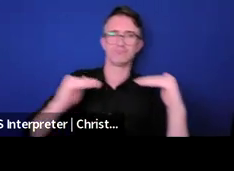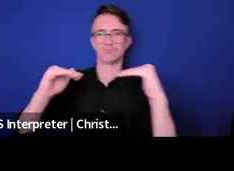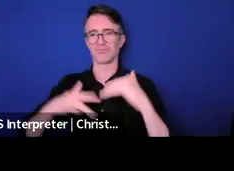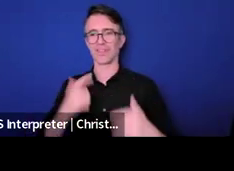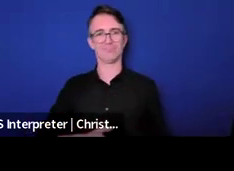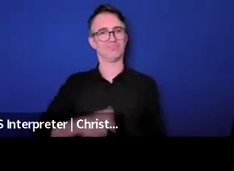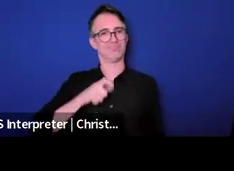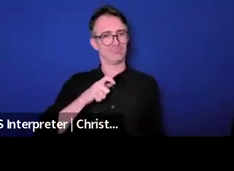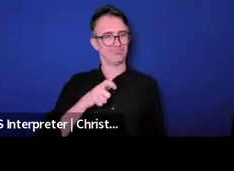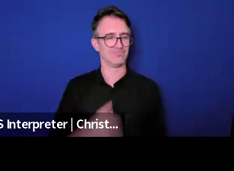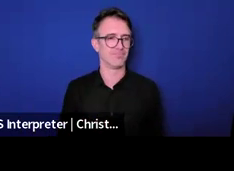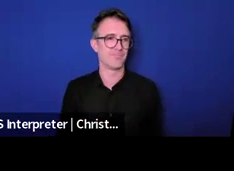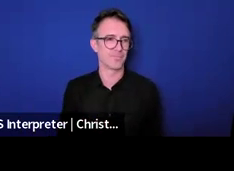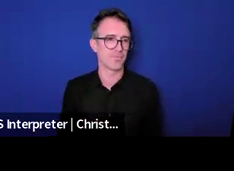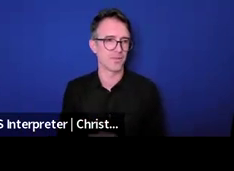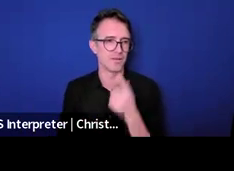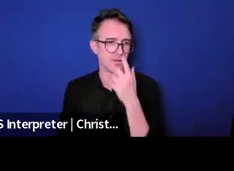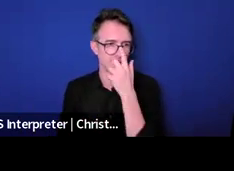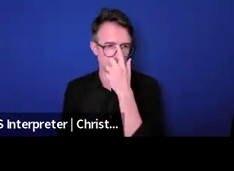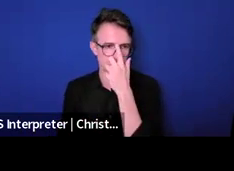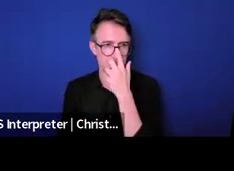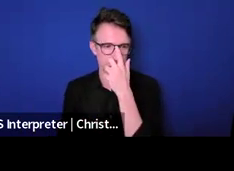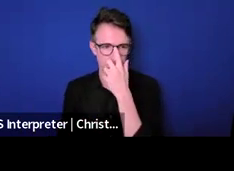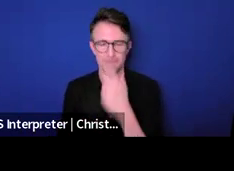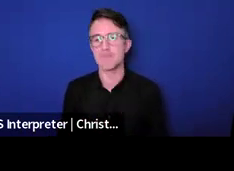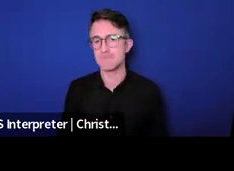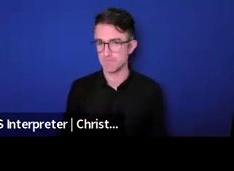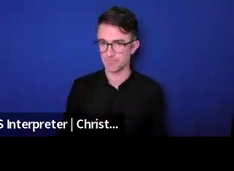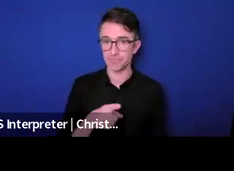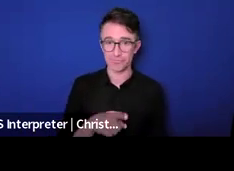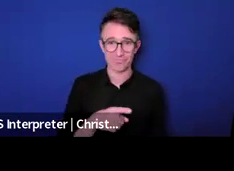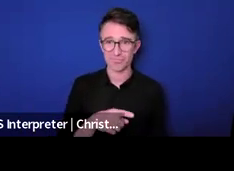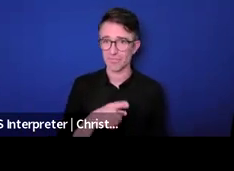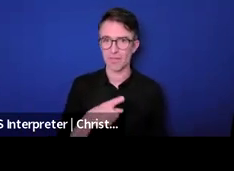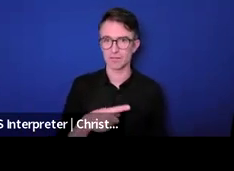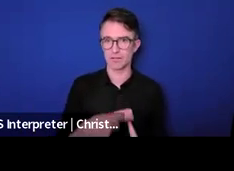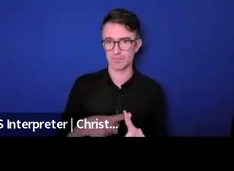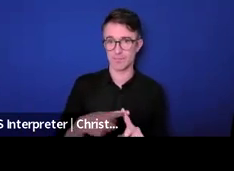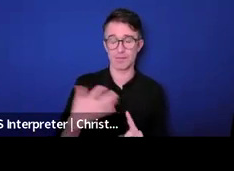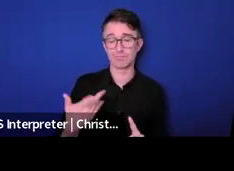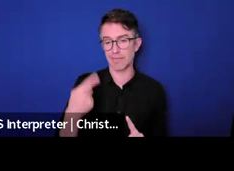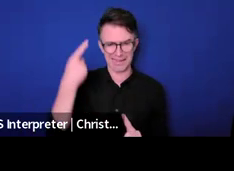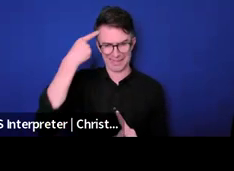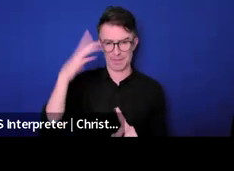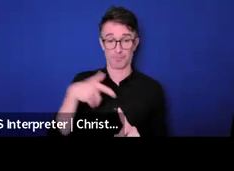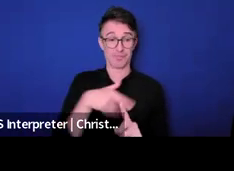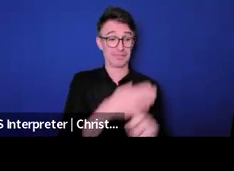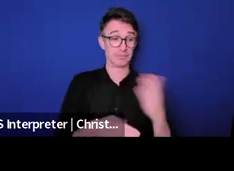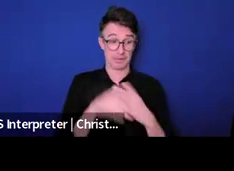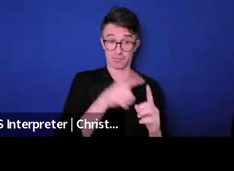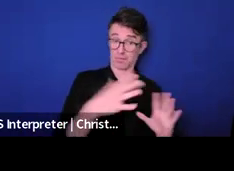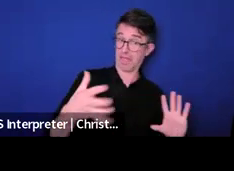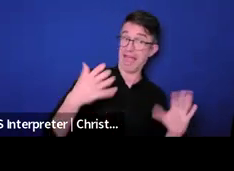ties also with other sectors, especially around inclusive education, healthcare, culture, and sport